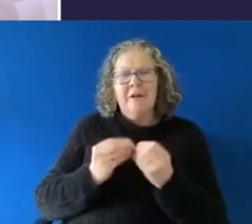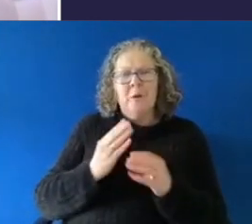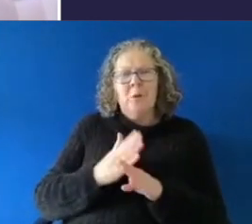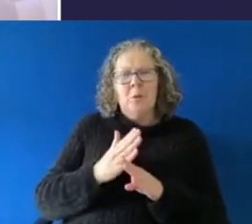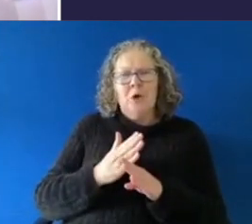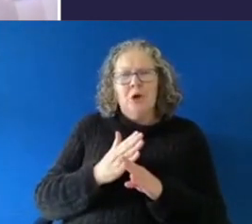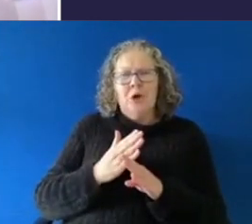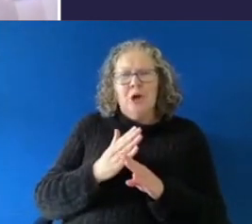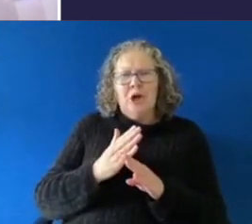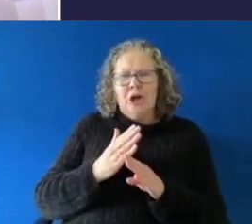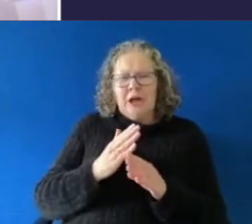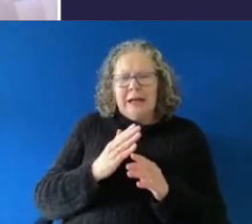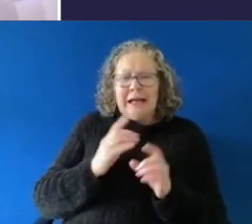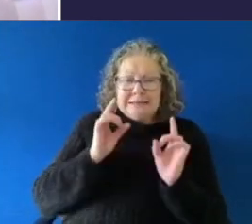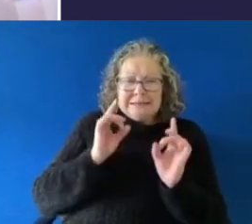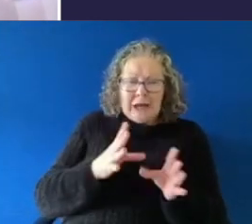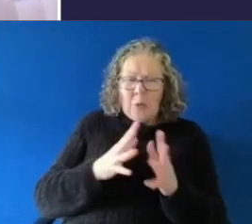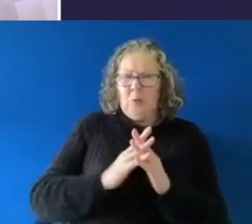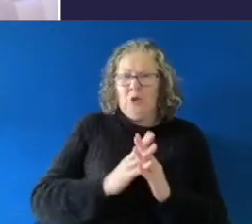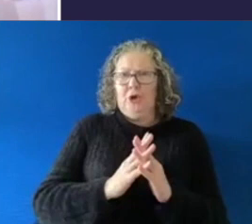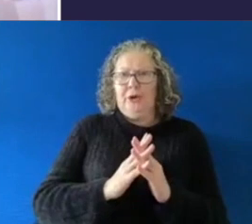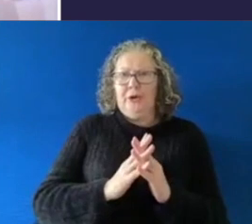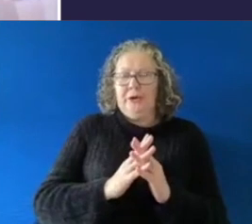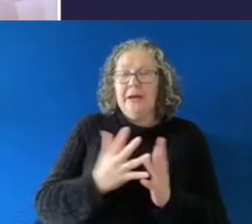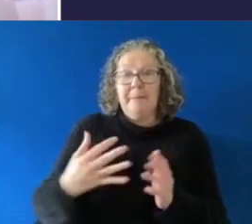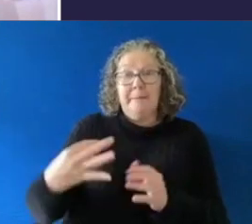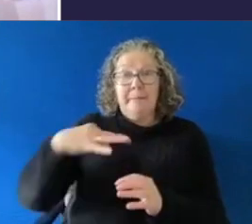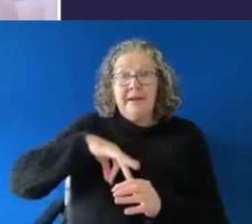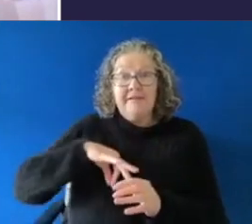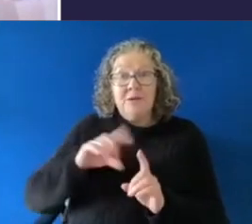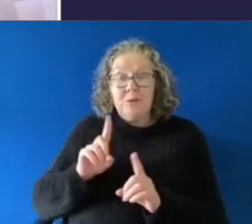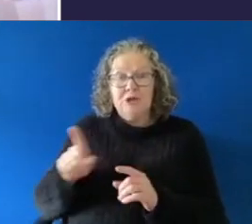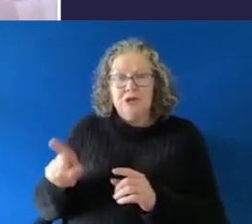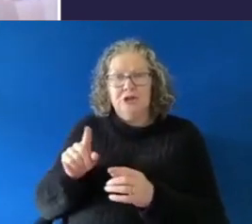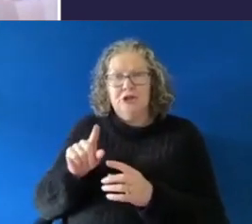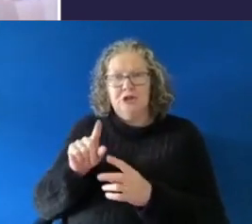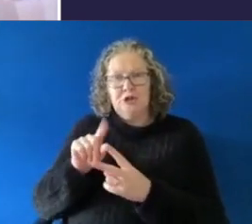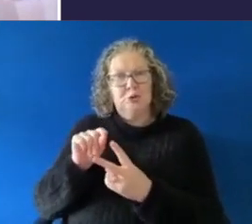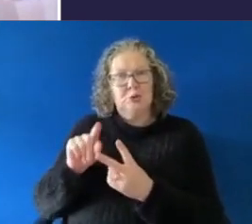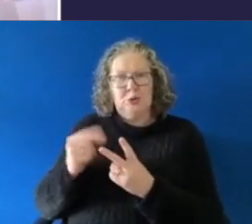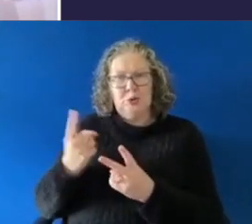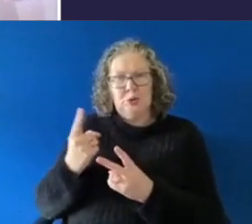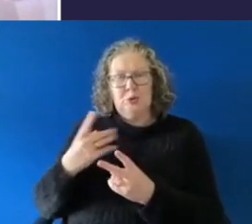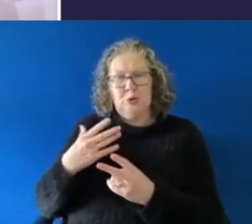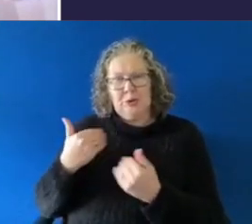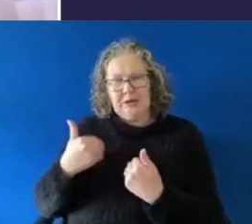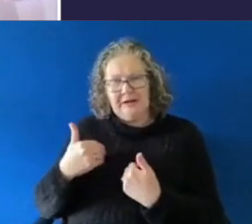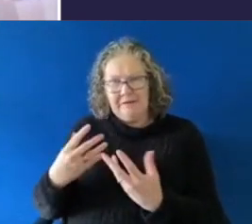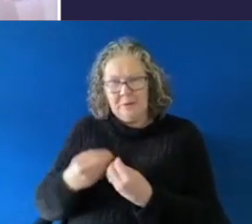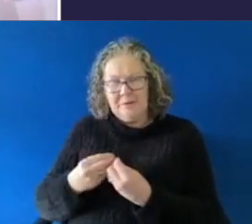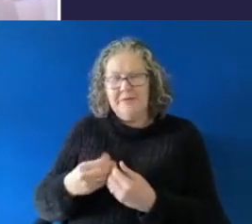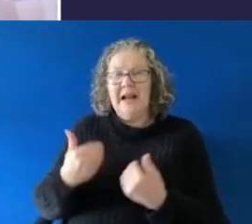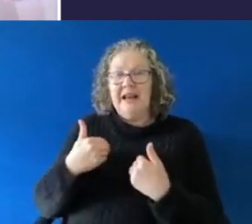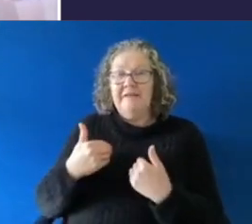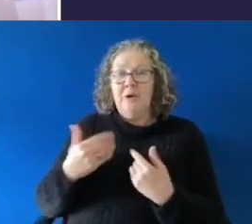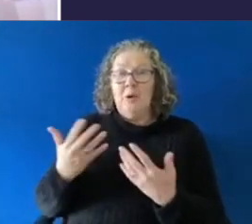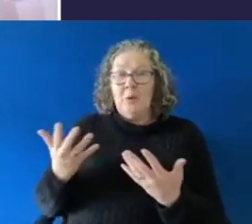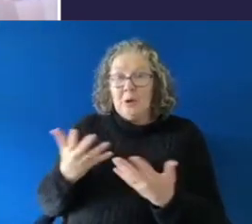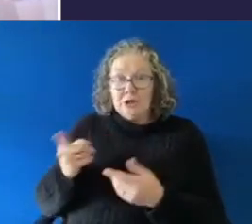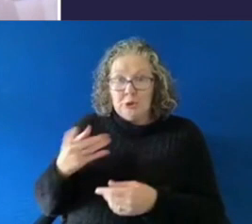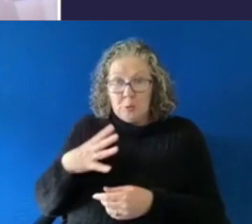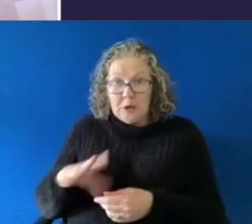the beginning. The benefits: she's with people she chooses to be with. She lives where she wants to live and who she wants to live